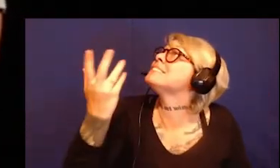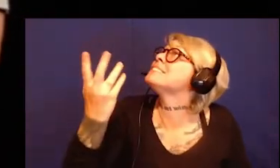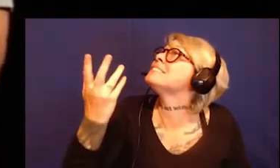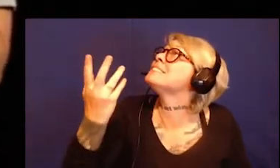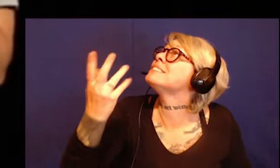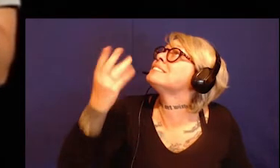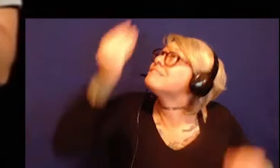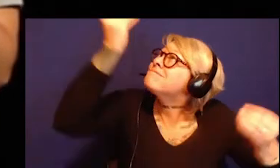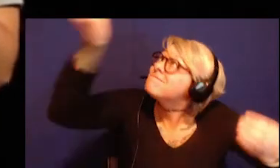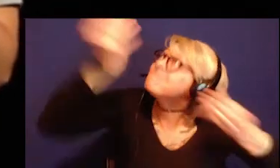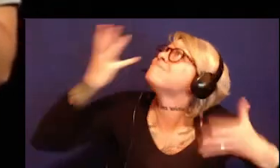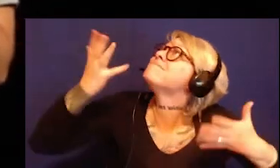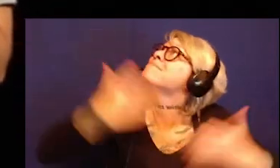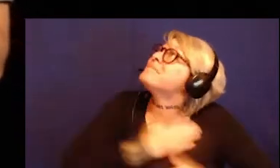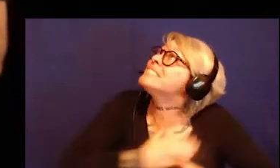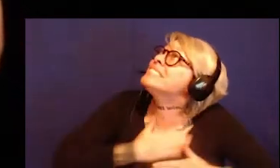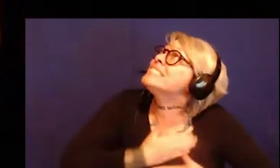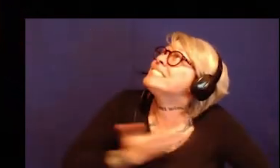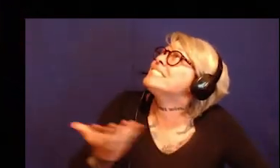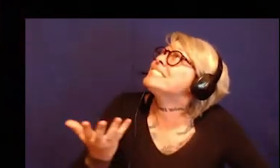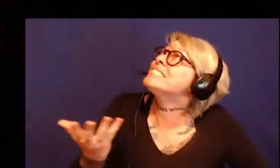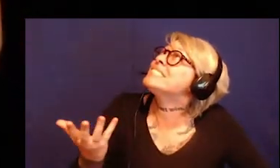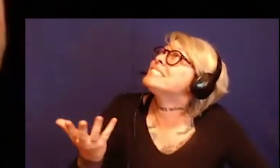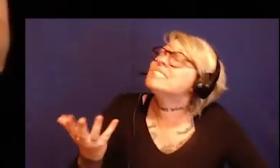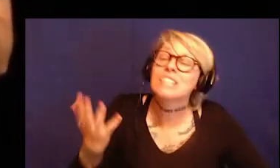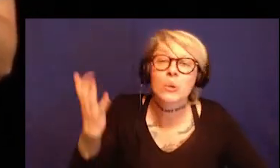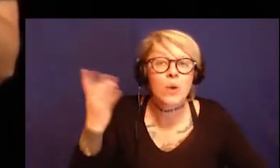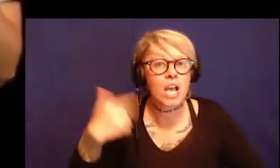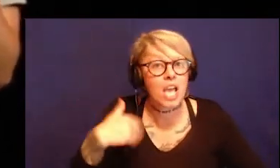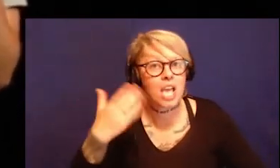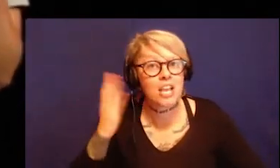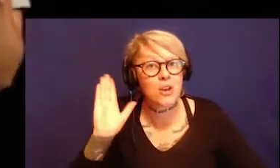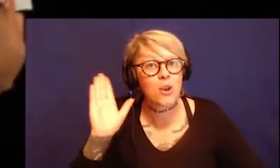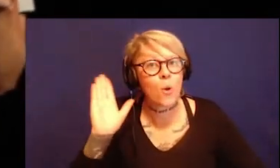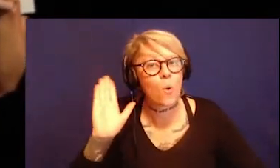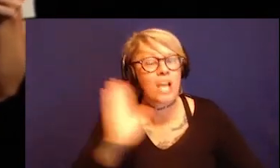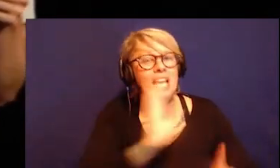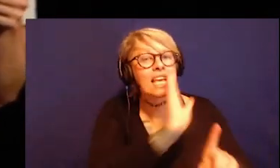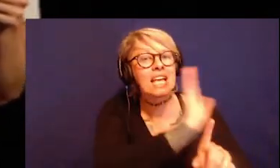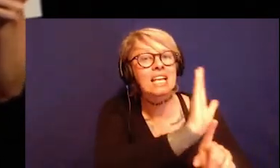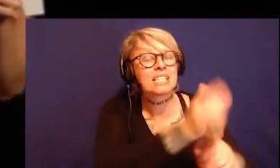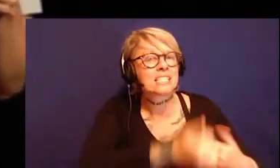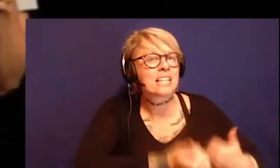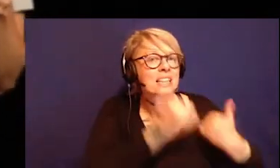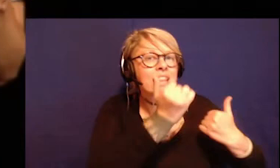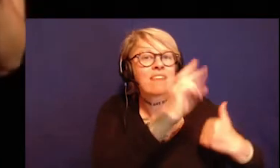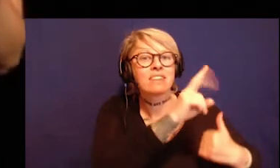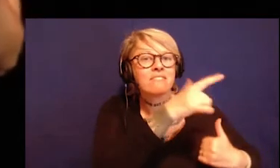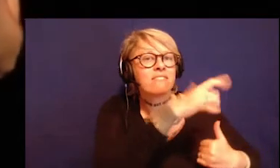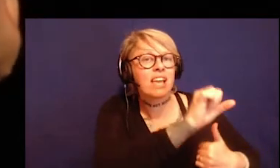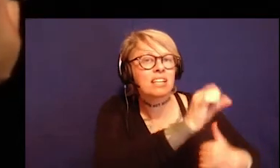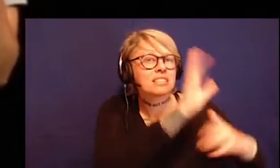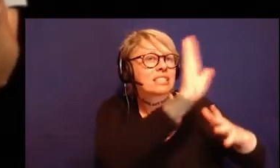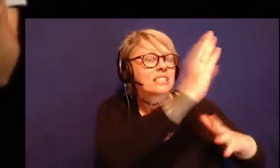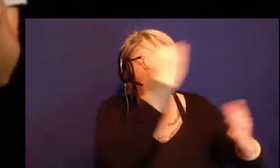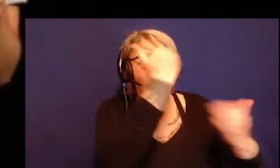give me a sign, please? Because I know more about his penthouse suite in Vegas than I do about his